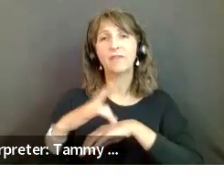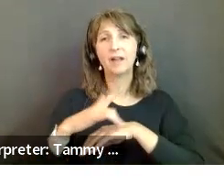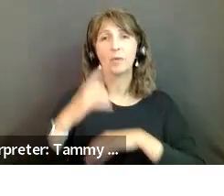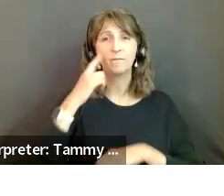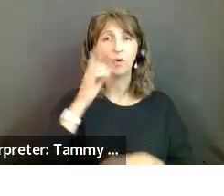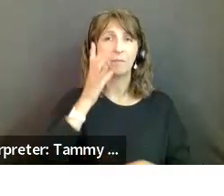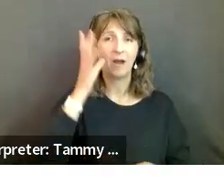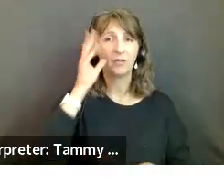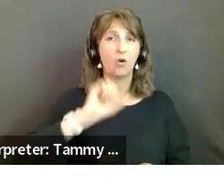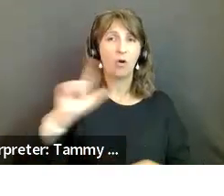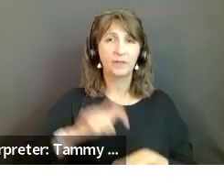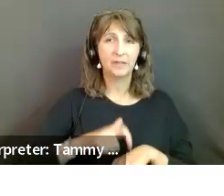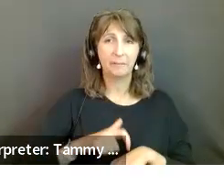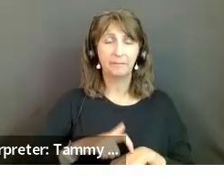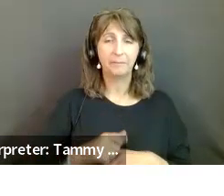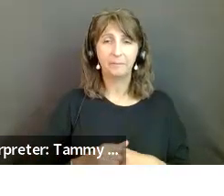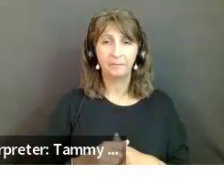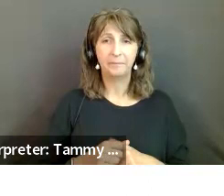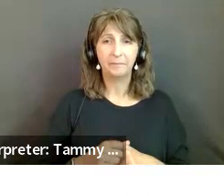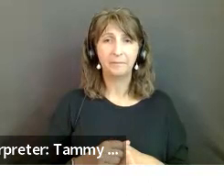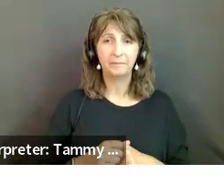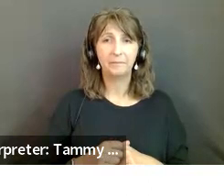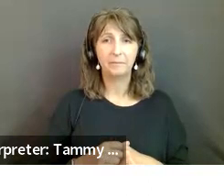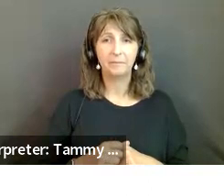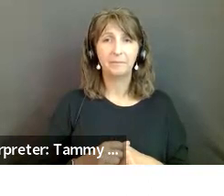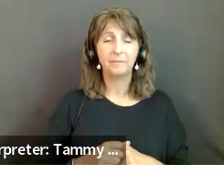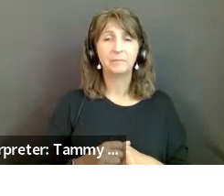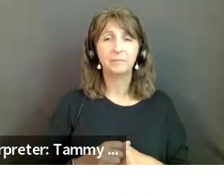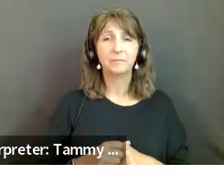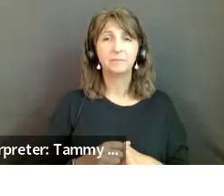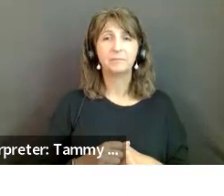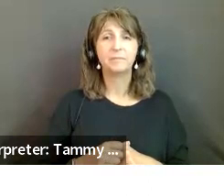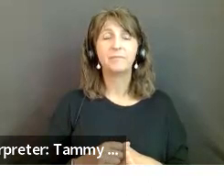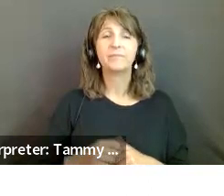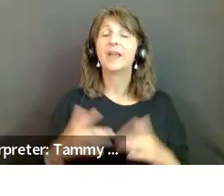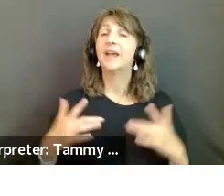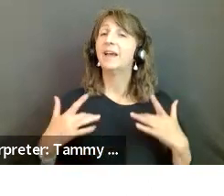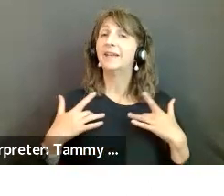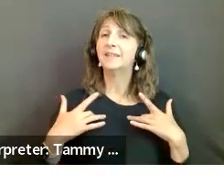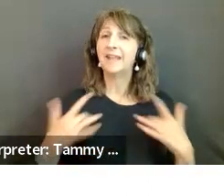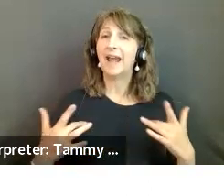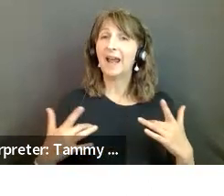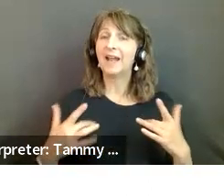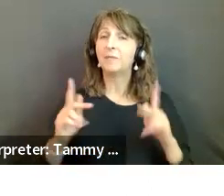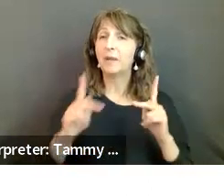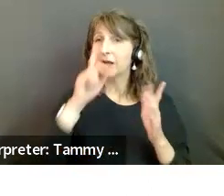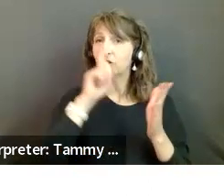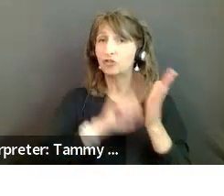gets a lot of its hits between like 10 at night and 1 in the morning. So we know that you're